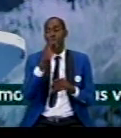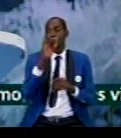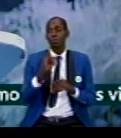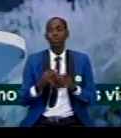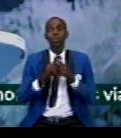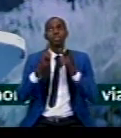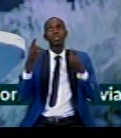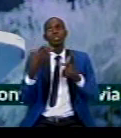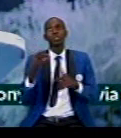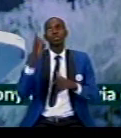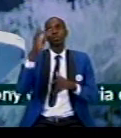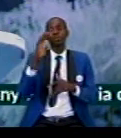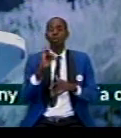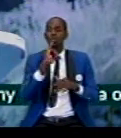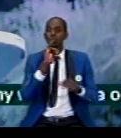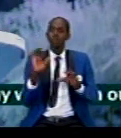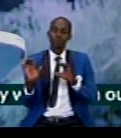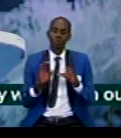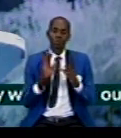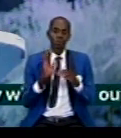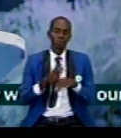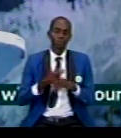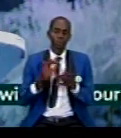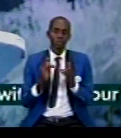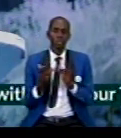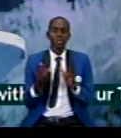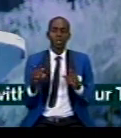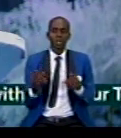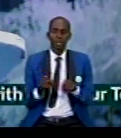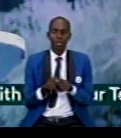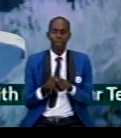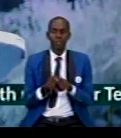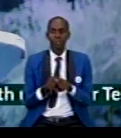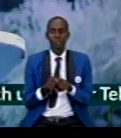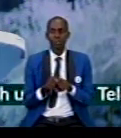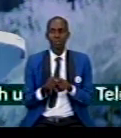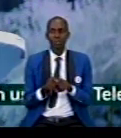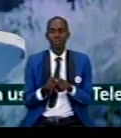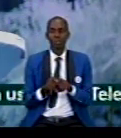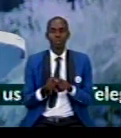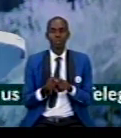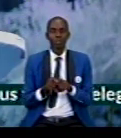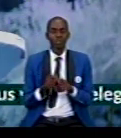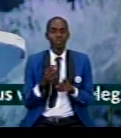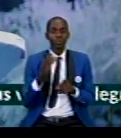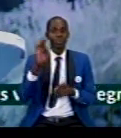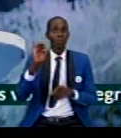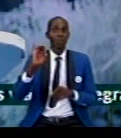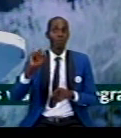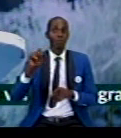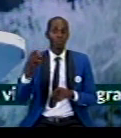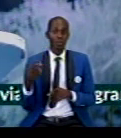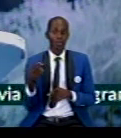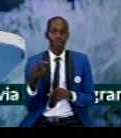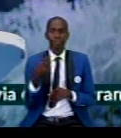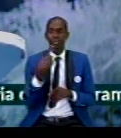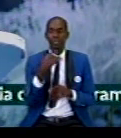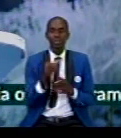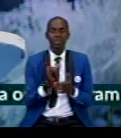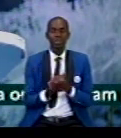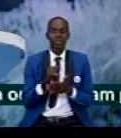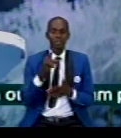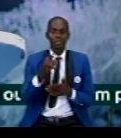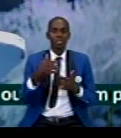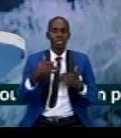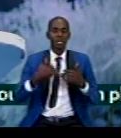Asije, said, "Children of God, praise the Lord. I had acute appendix since last year, May, and the